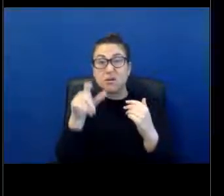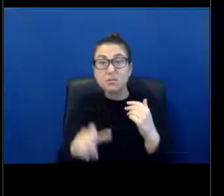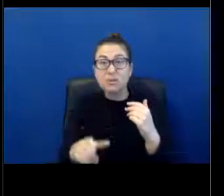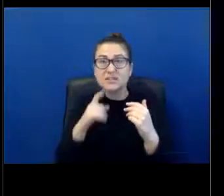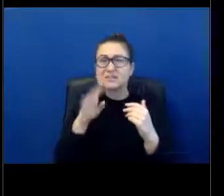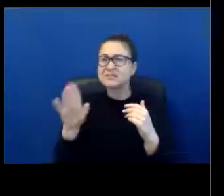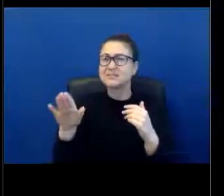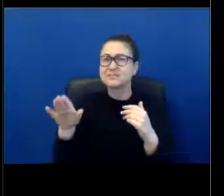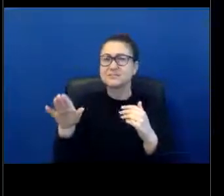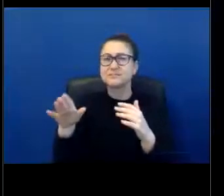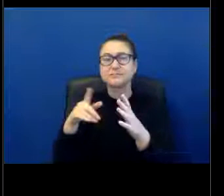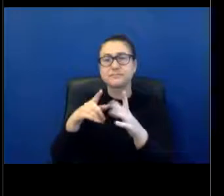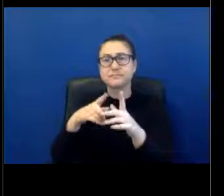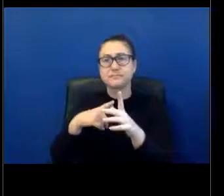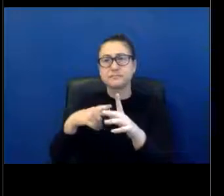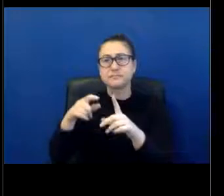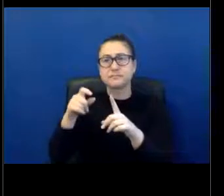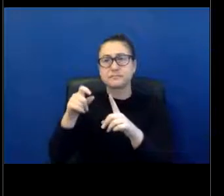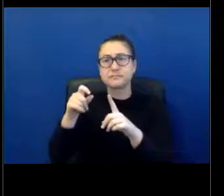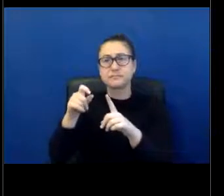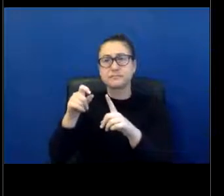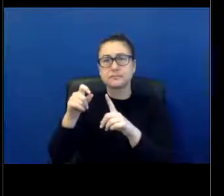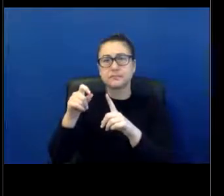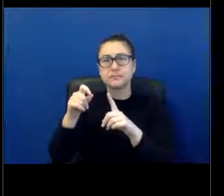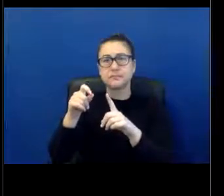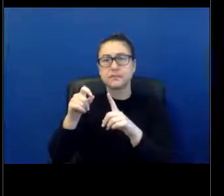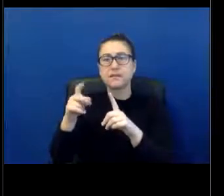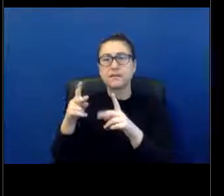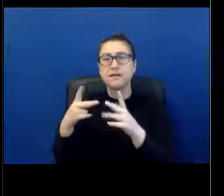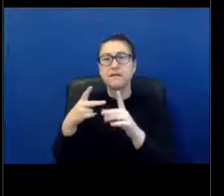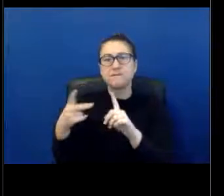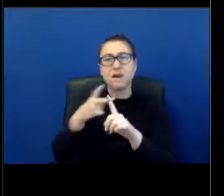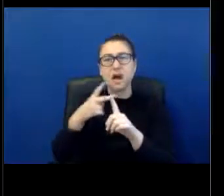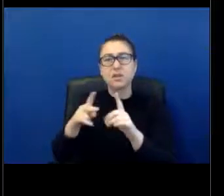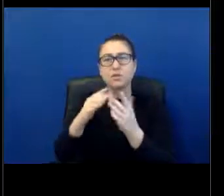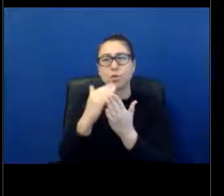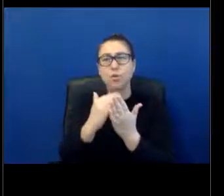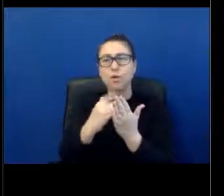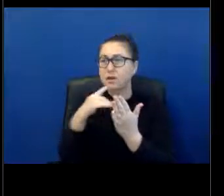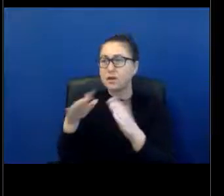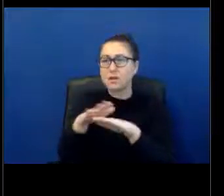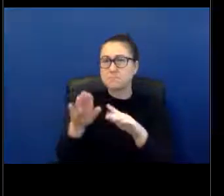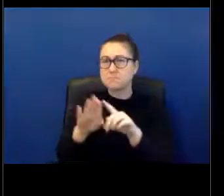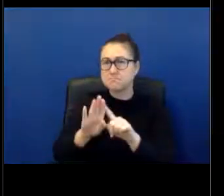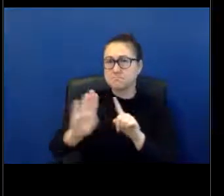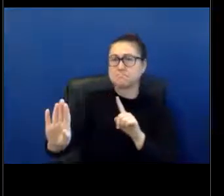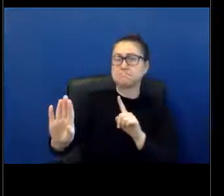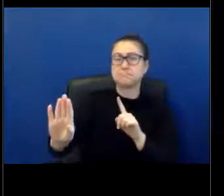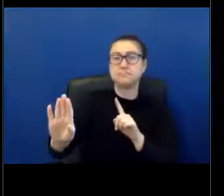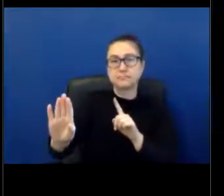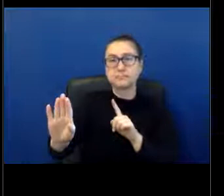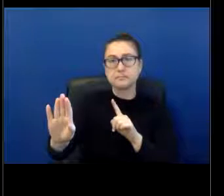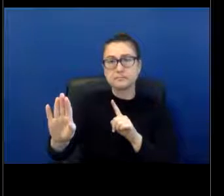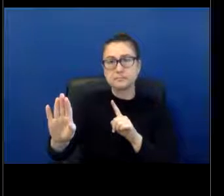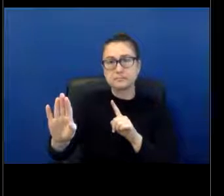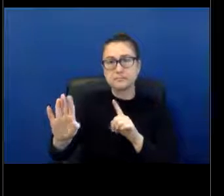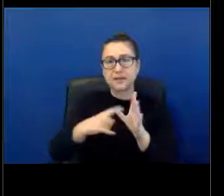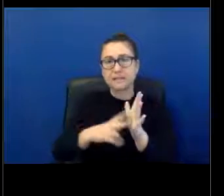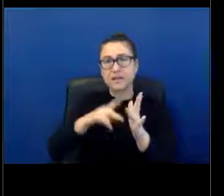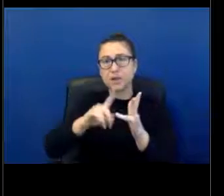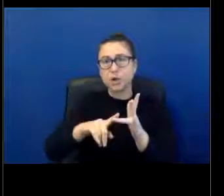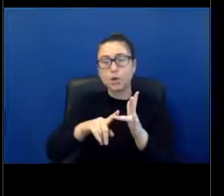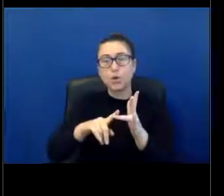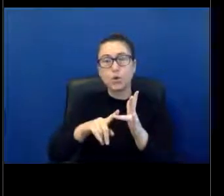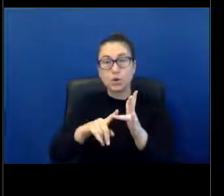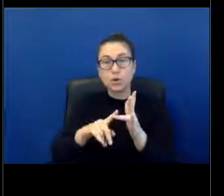violence order and an application is before the court and the magistrate has suggested that those people try and talk